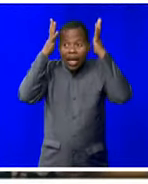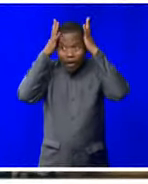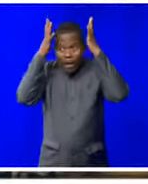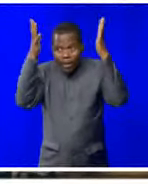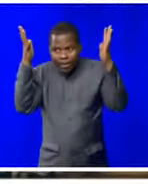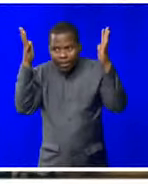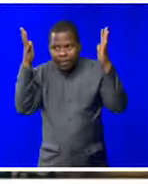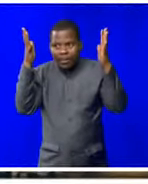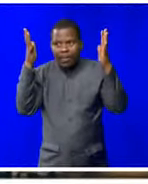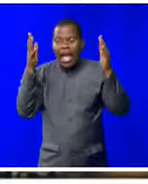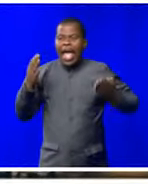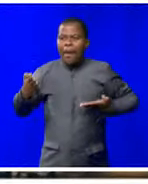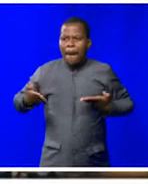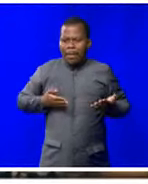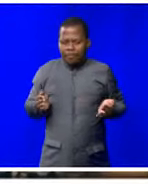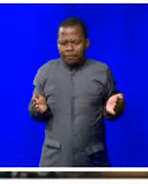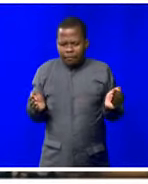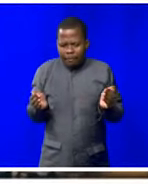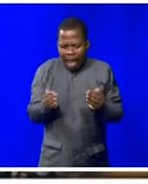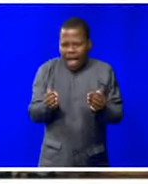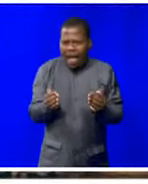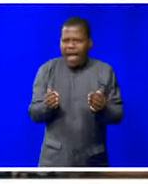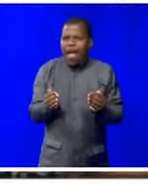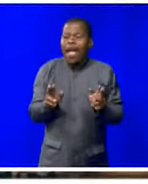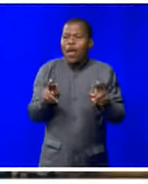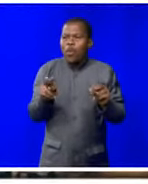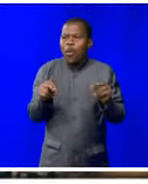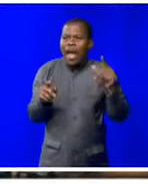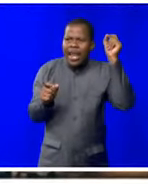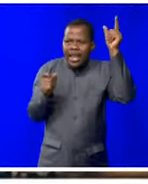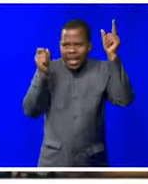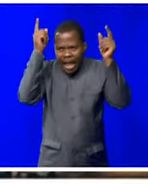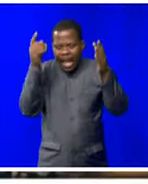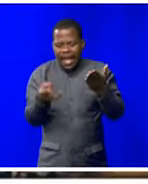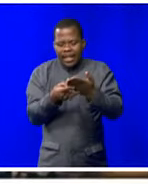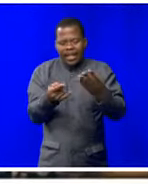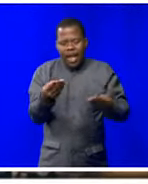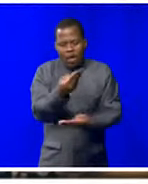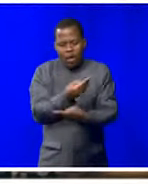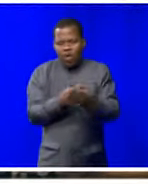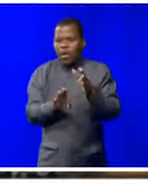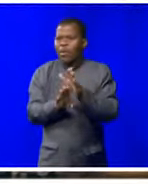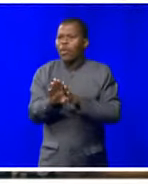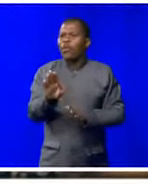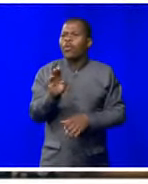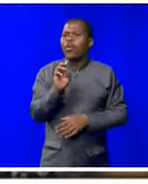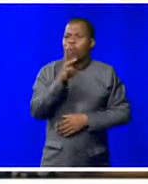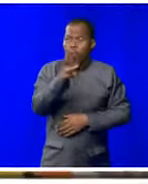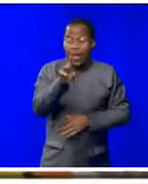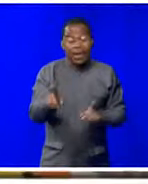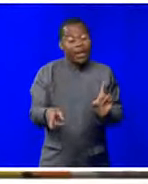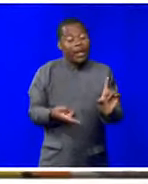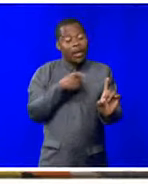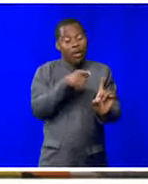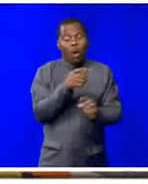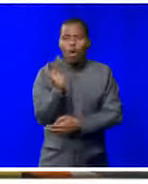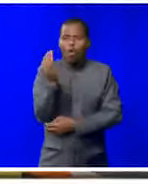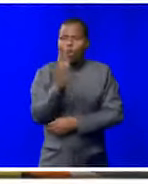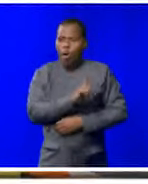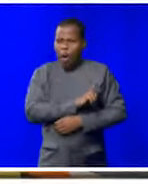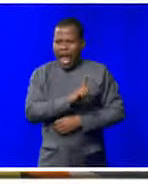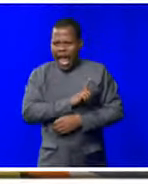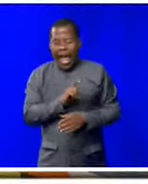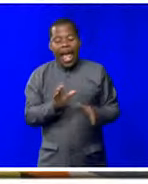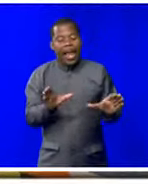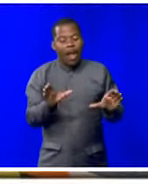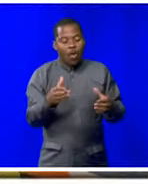The CEO has been speaking during the Eswatini's Innovation Bridge Portal pitching event on Wednesday. Since the beginning of the